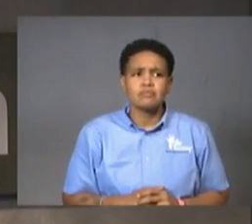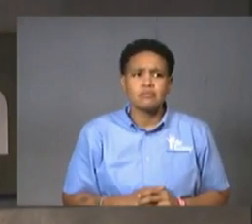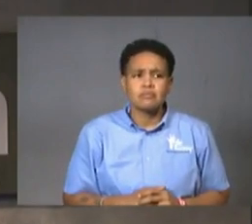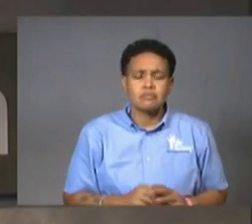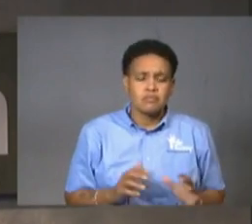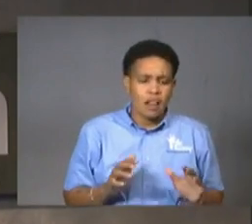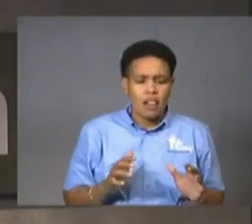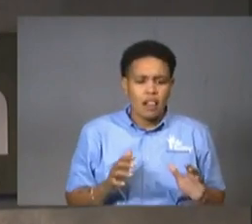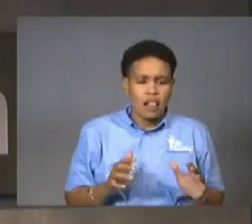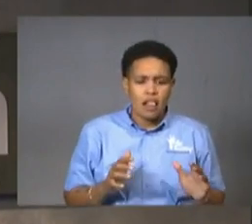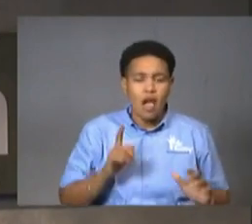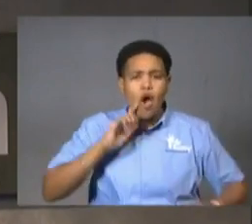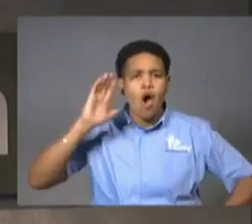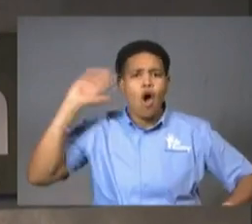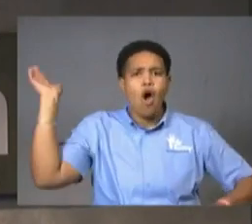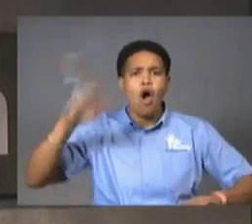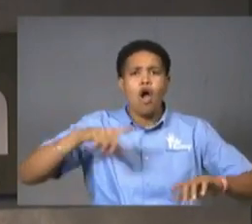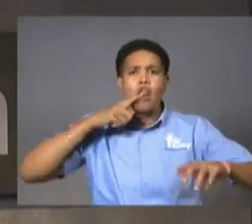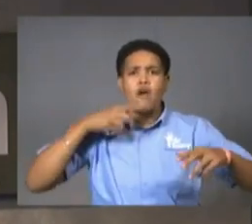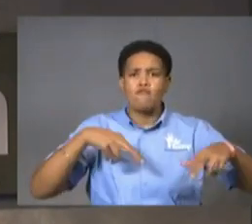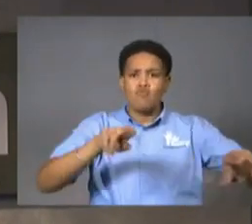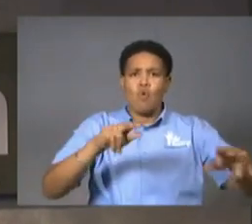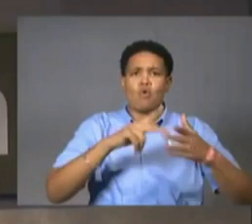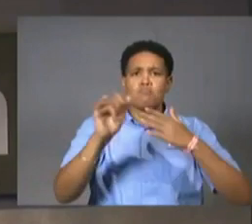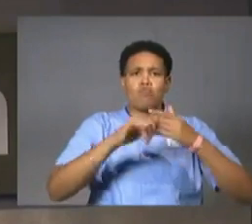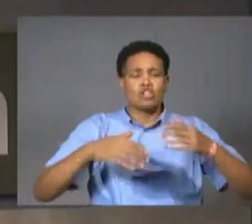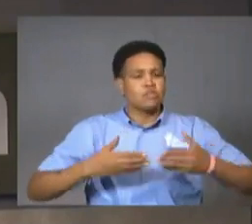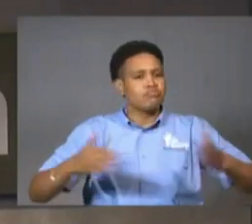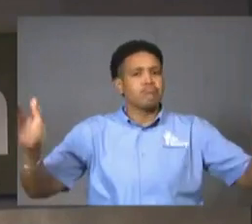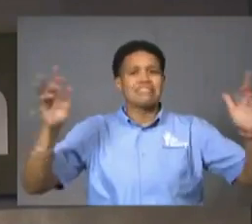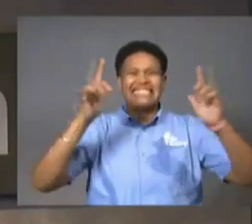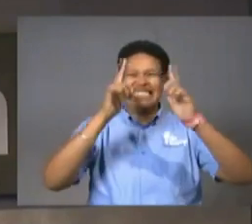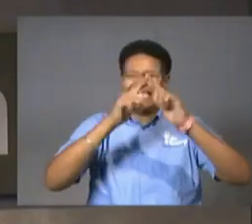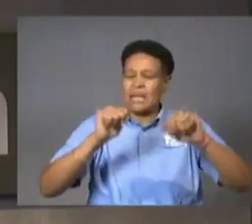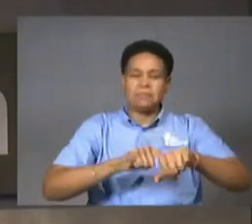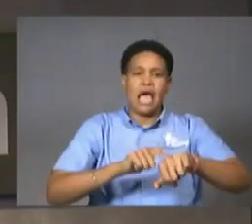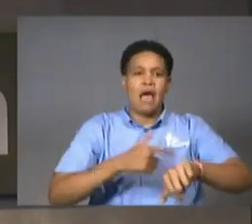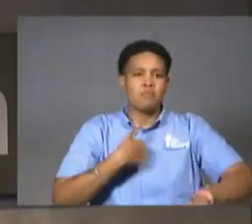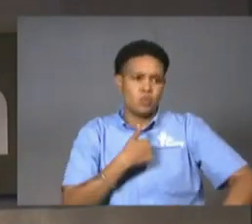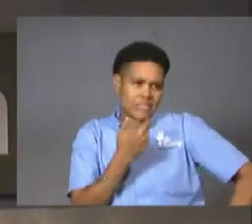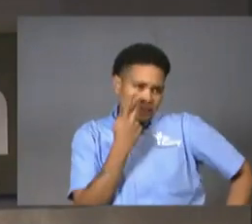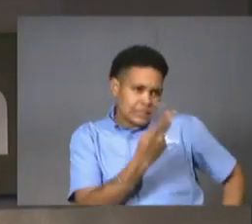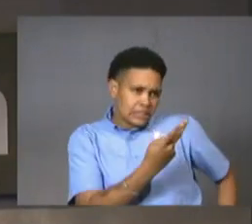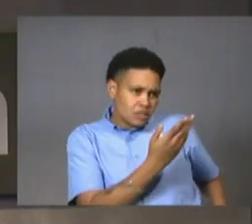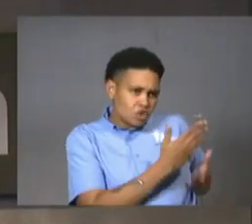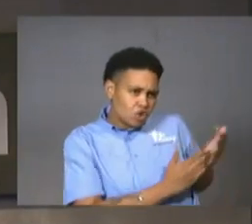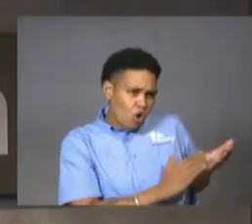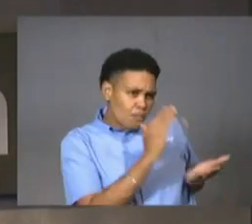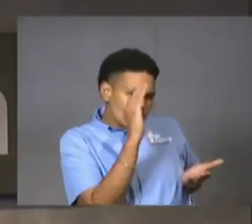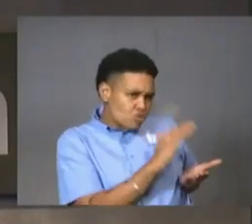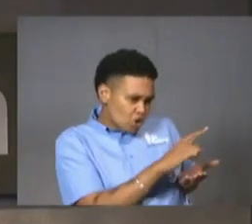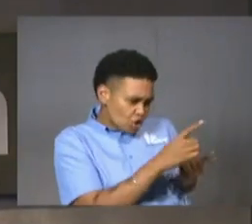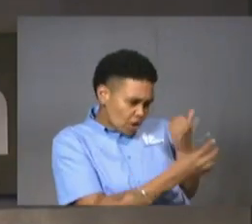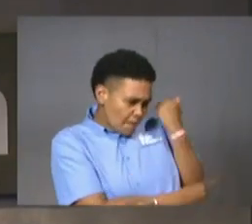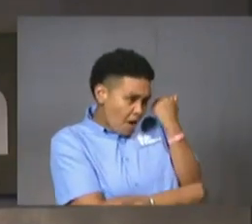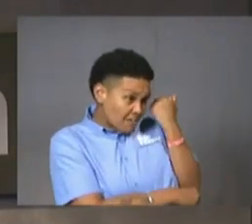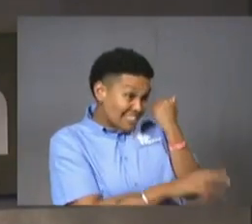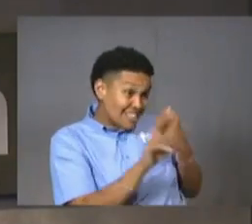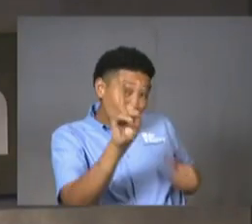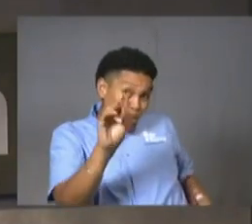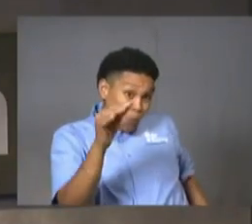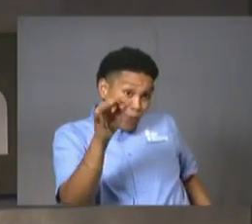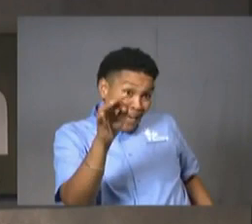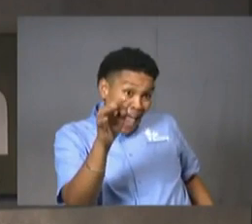all of the road projects were rolled out at the same time, and we've seen some reduction in poverty. Of course, 2019,